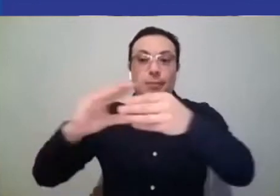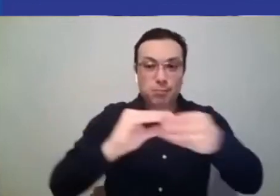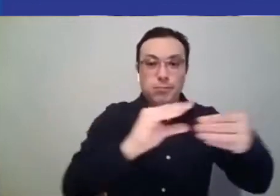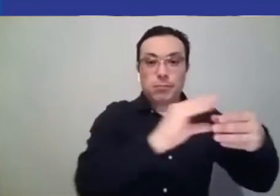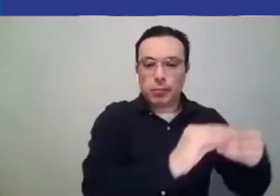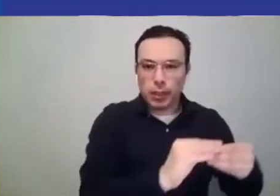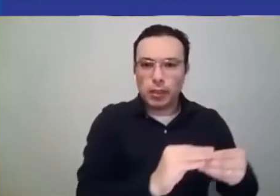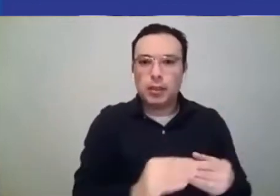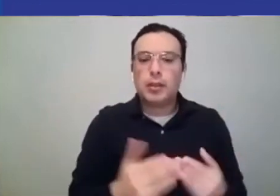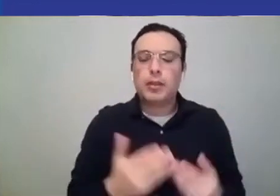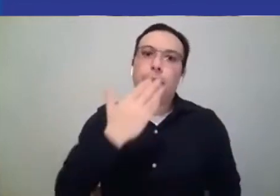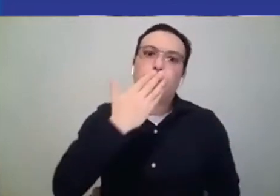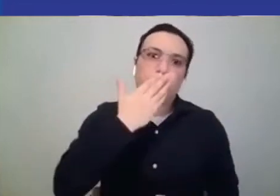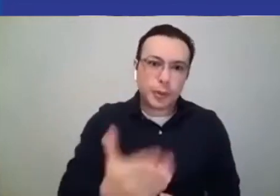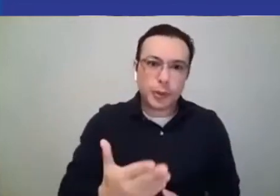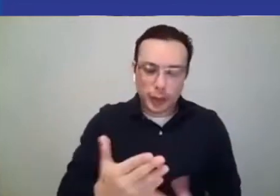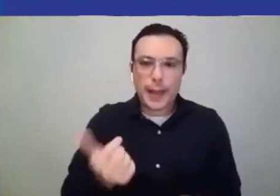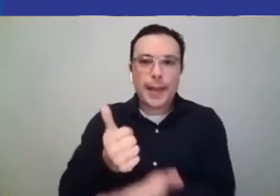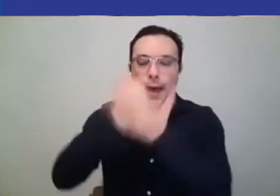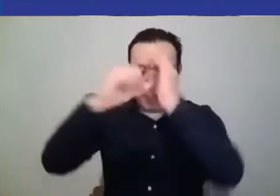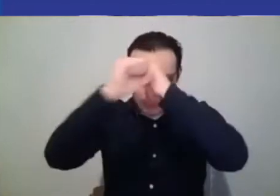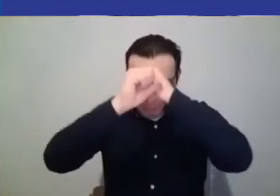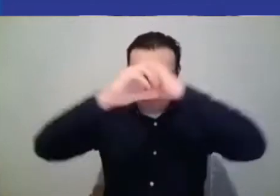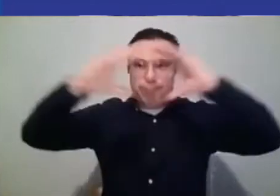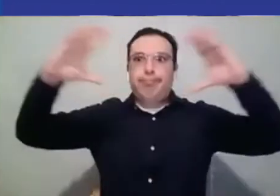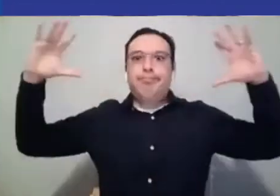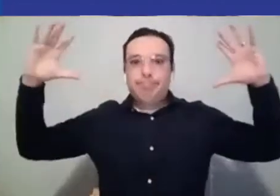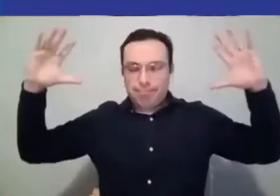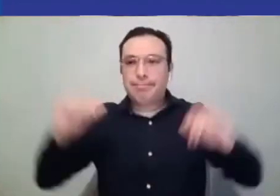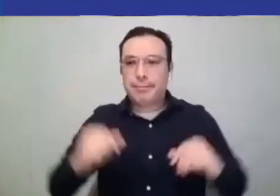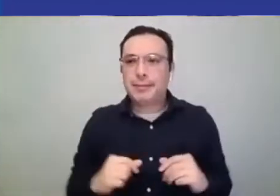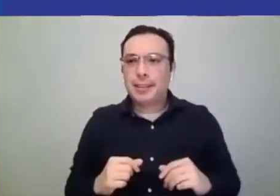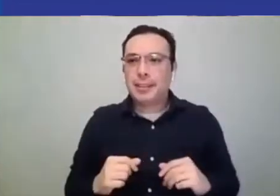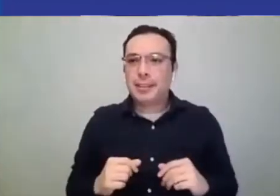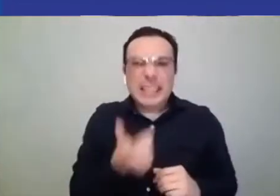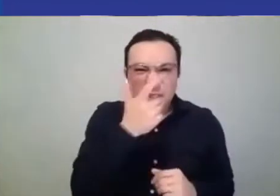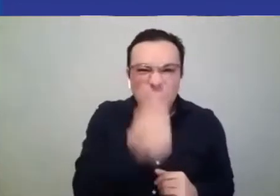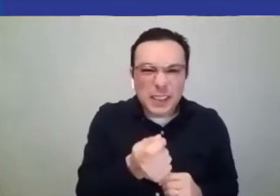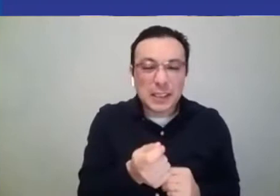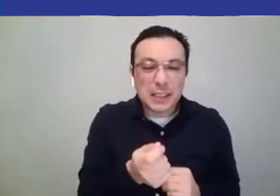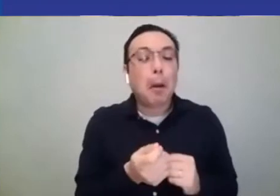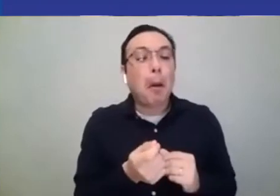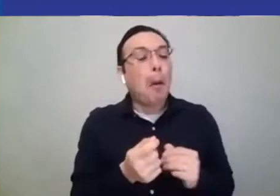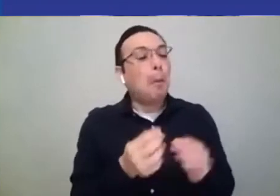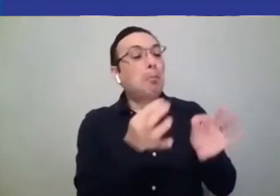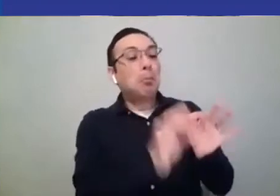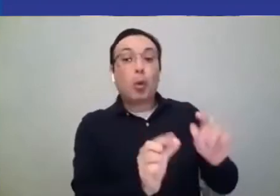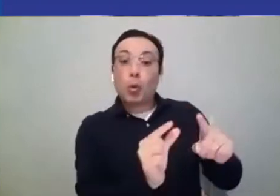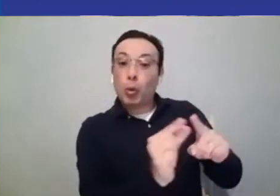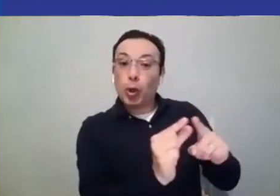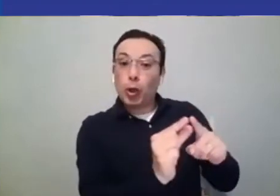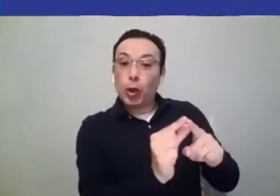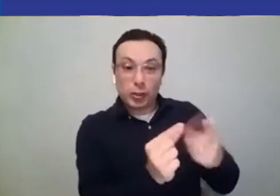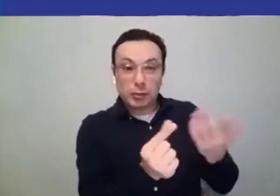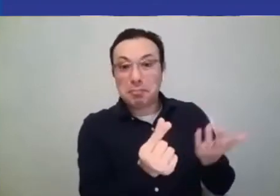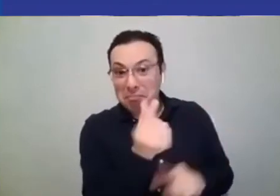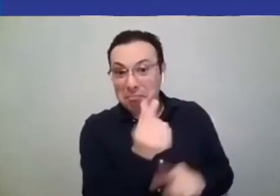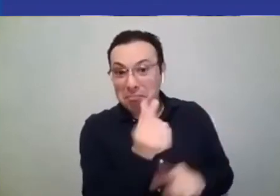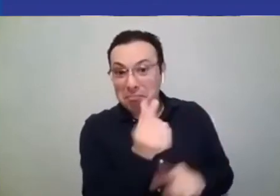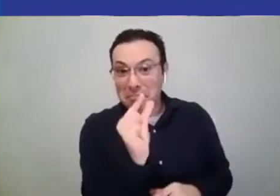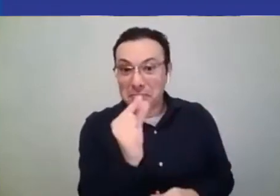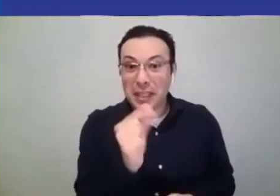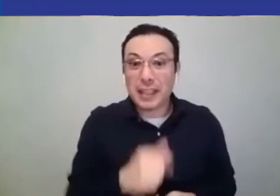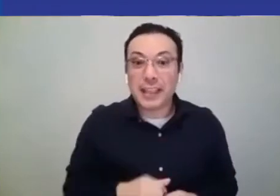our audience. There is an aspect. First of all, there's just vocabulary, right? Like I appreciate